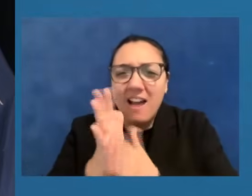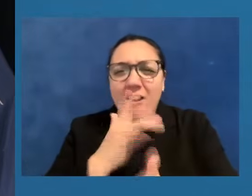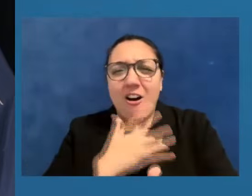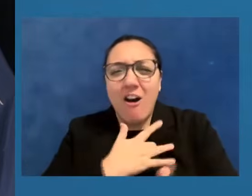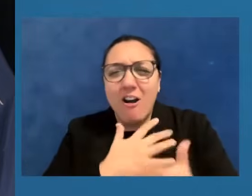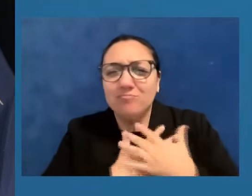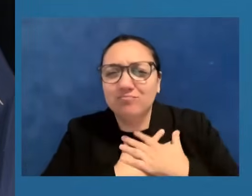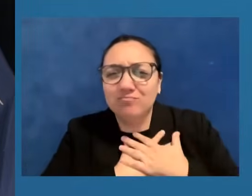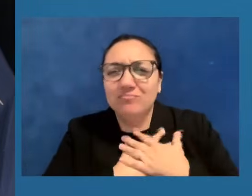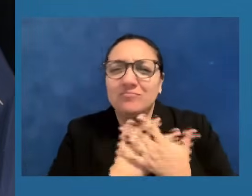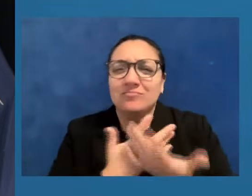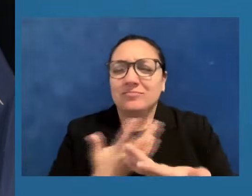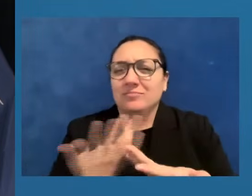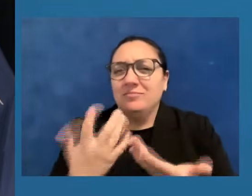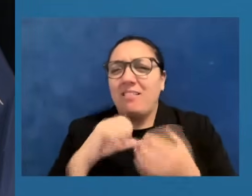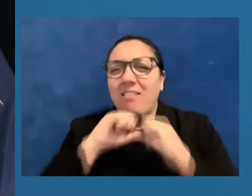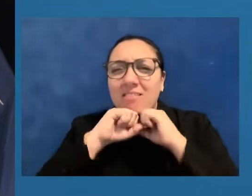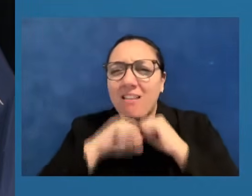profound.